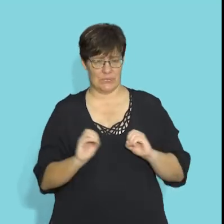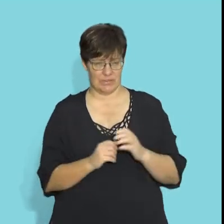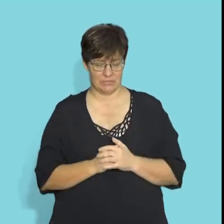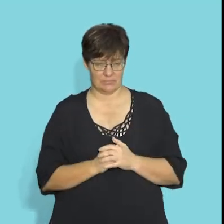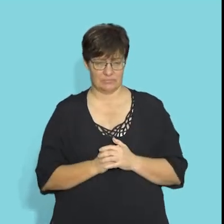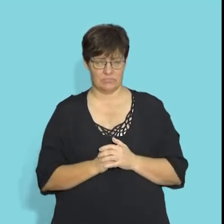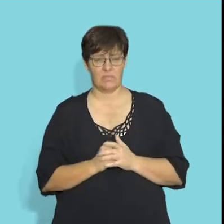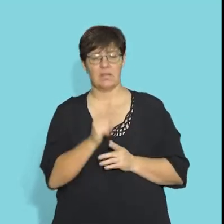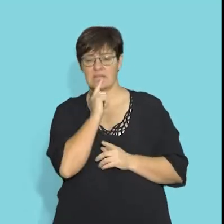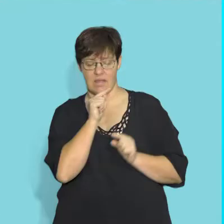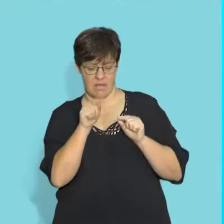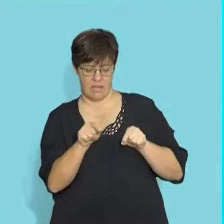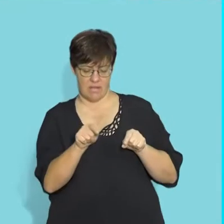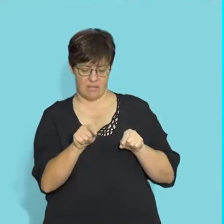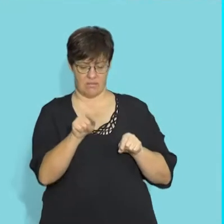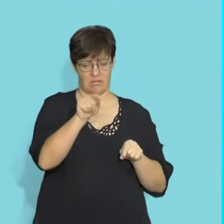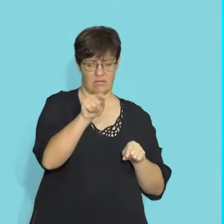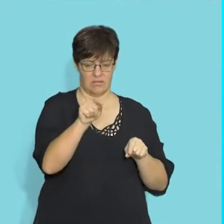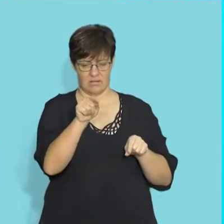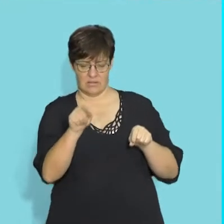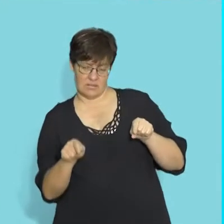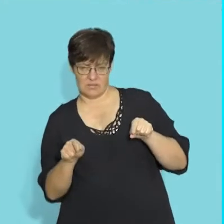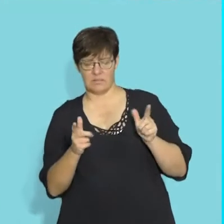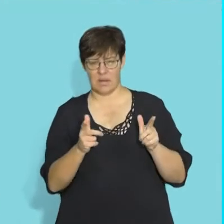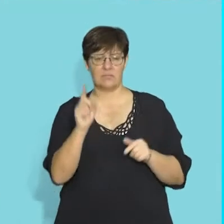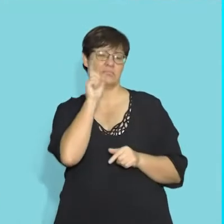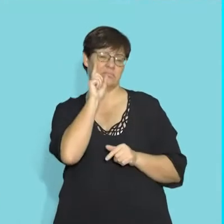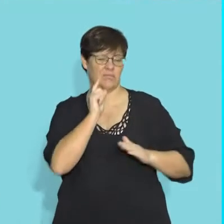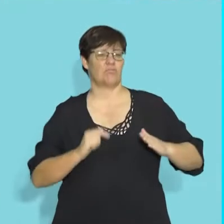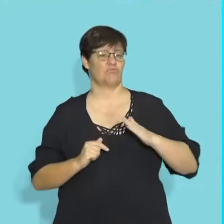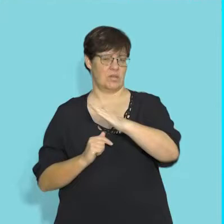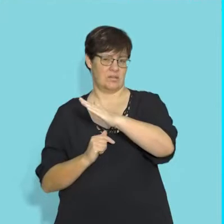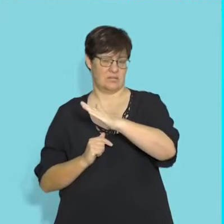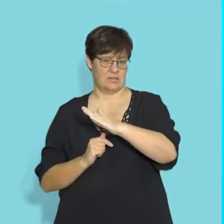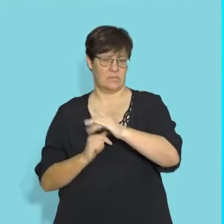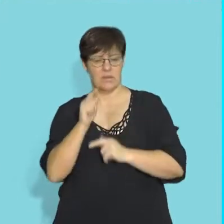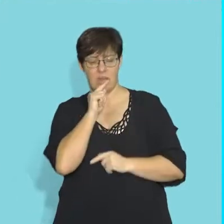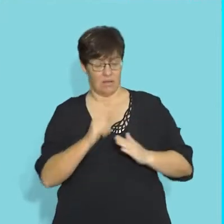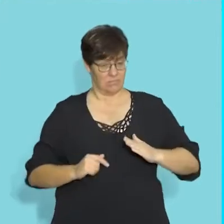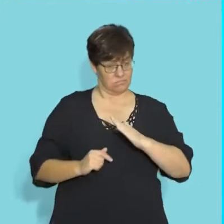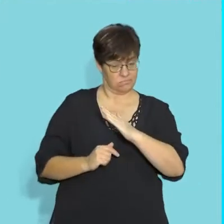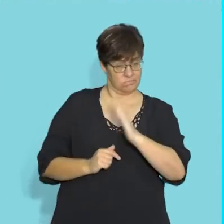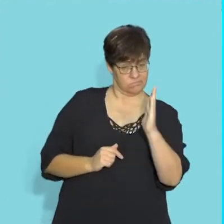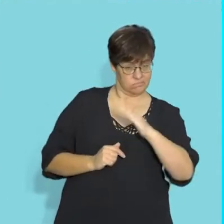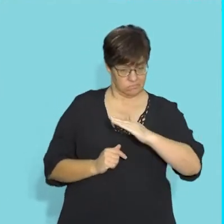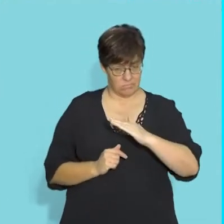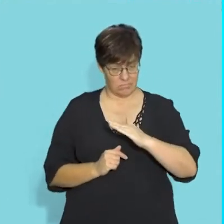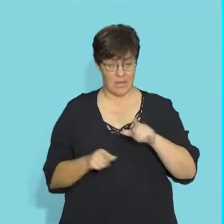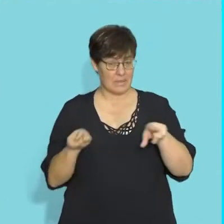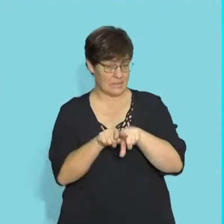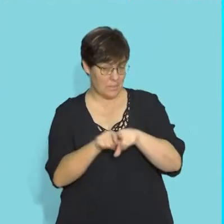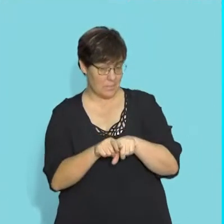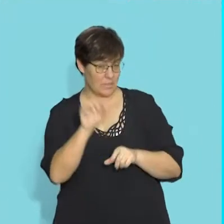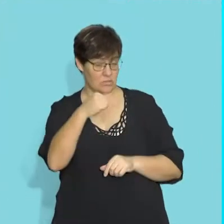always see if 2 points lie, or 3 points lie on a straight line by checking the gradients and seeing, is the steepness of different sections the